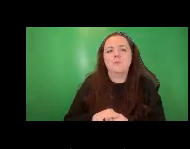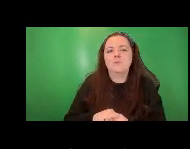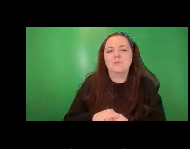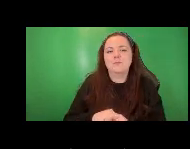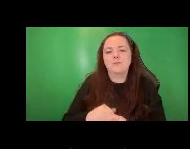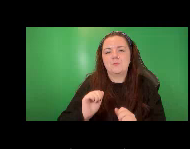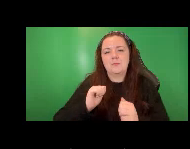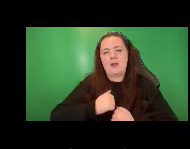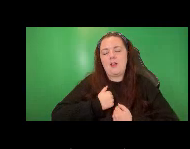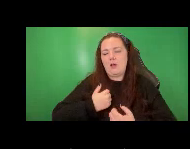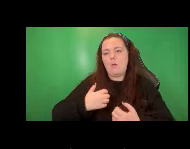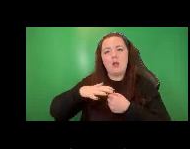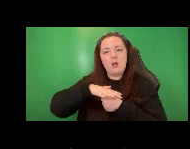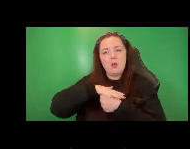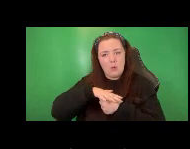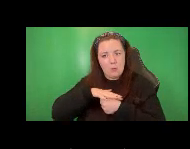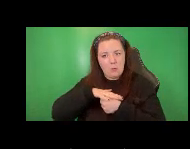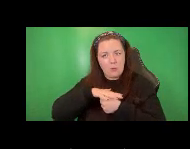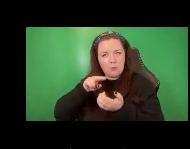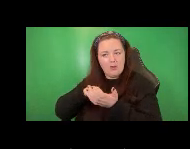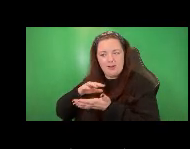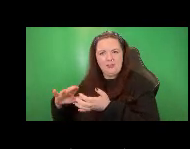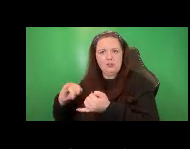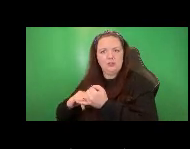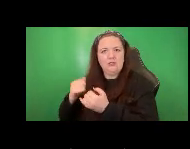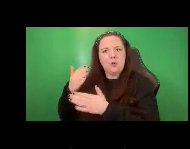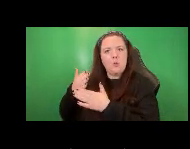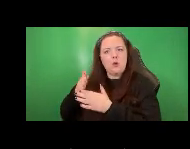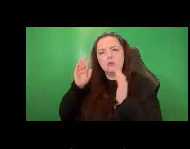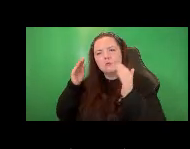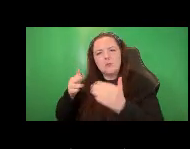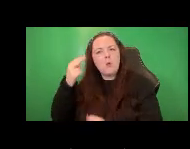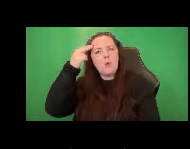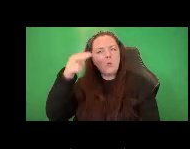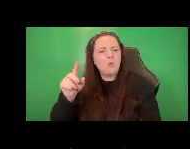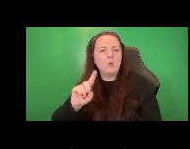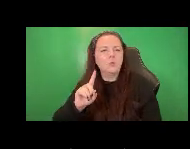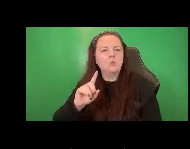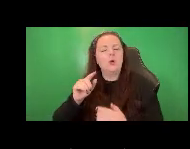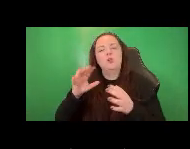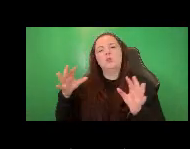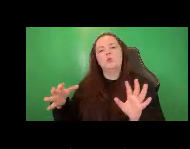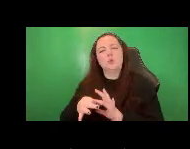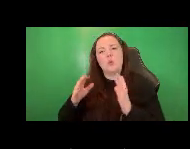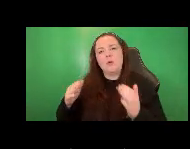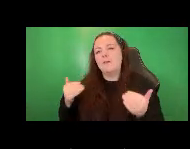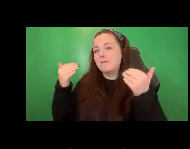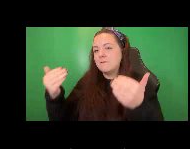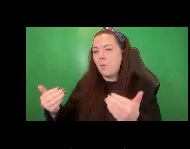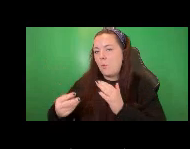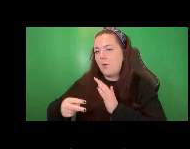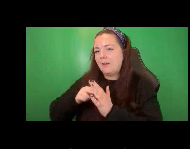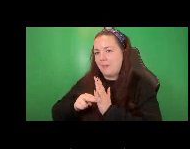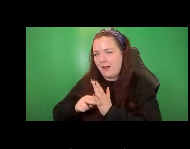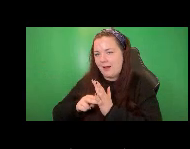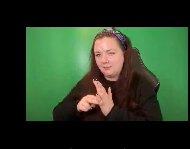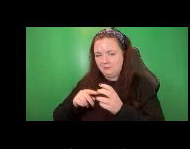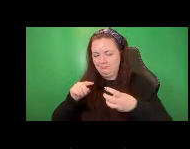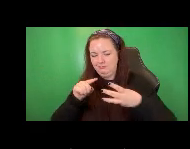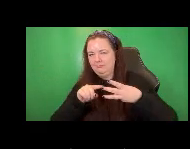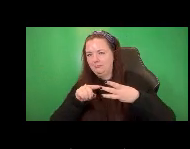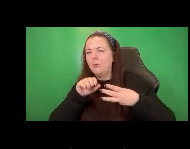local NHS work that we do, something called the Joint Forward Plan, which I'll say a little bit about that as well, and we'll